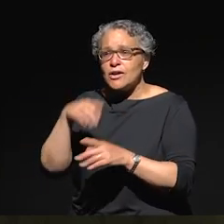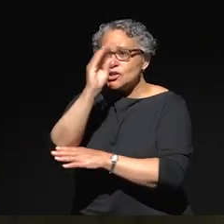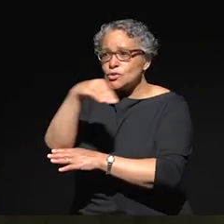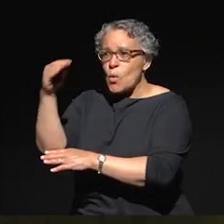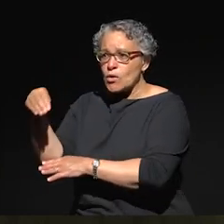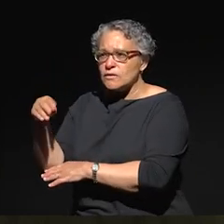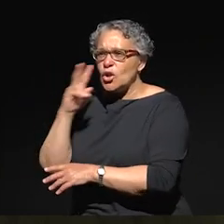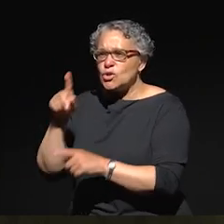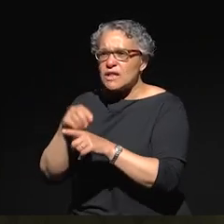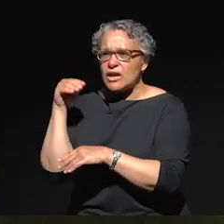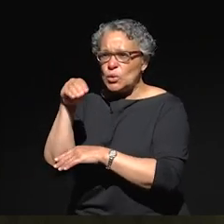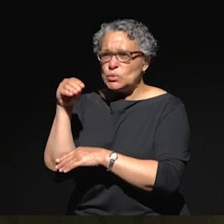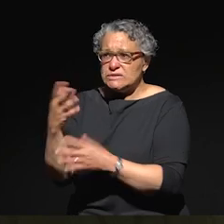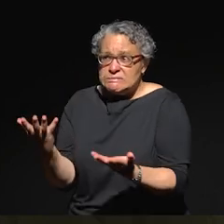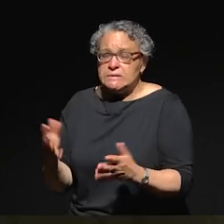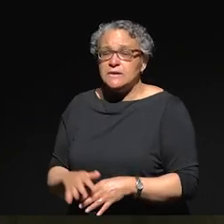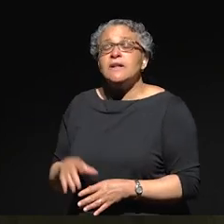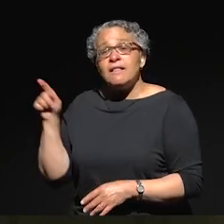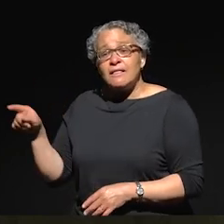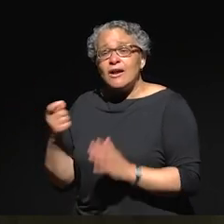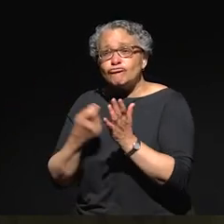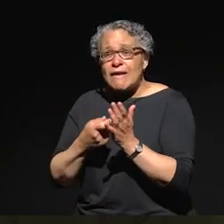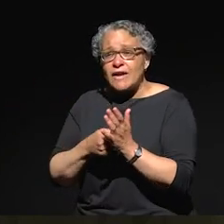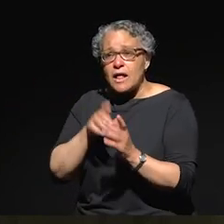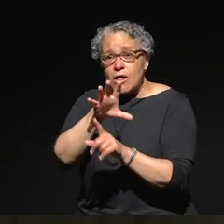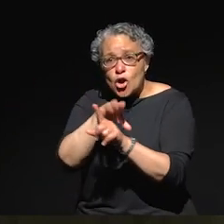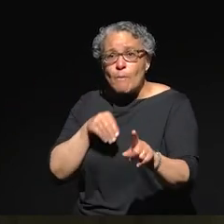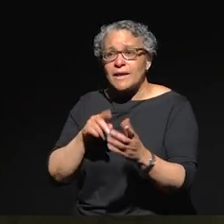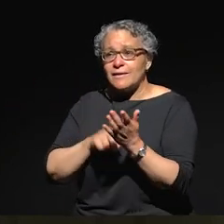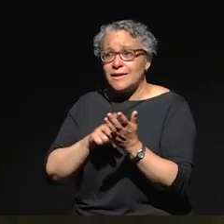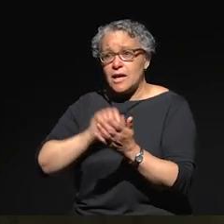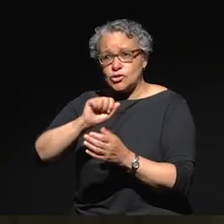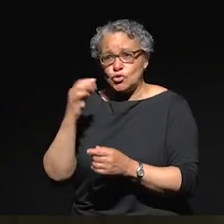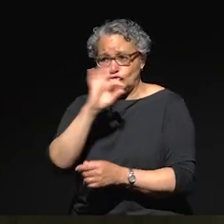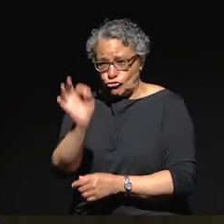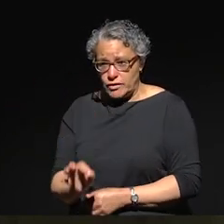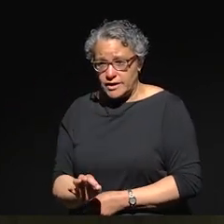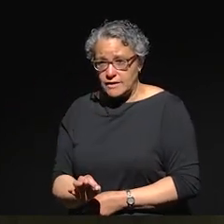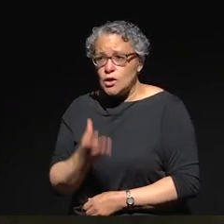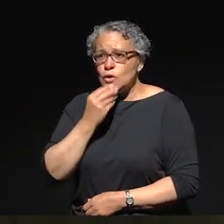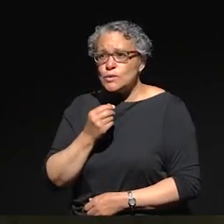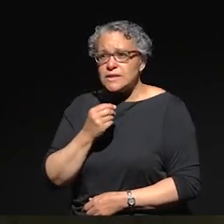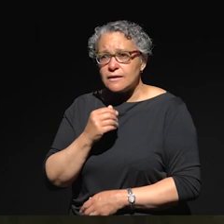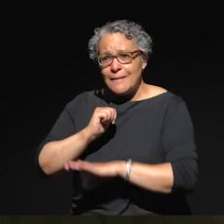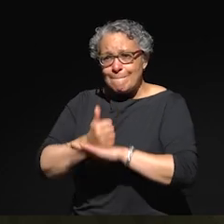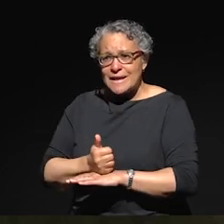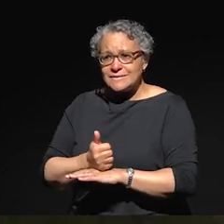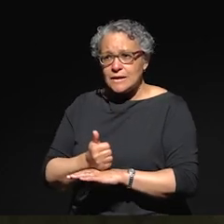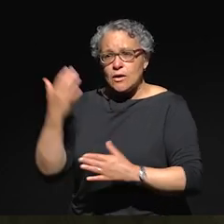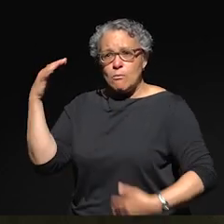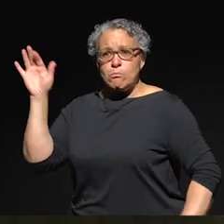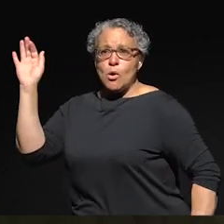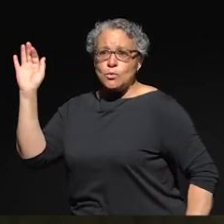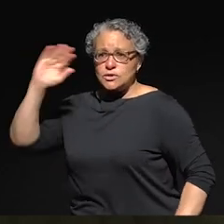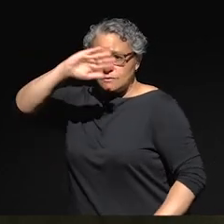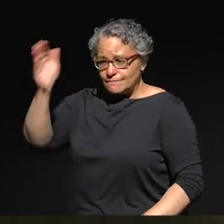here, but this is Raphael copying a Leonardo drawing. He's using the basic posture, this serpentine